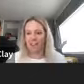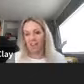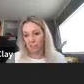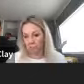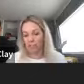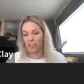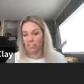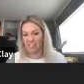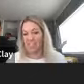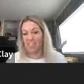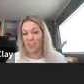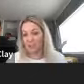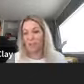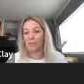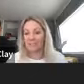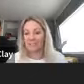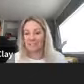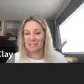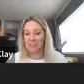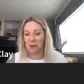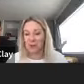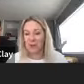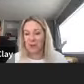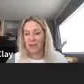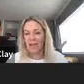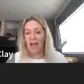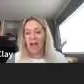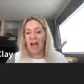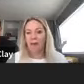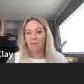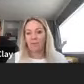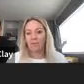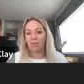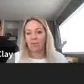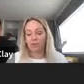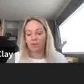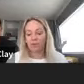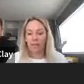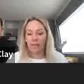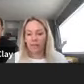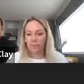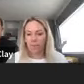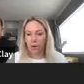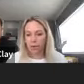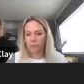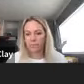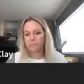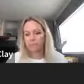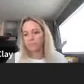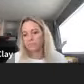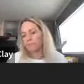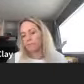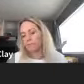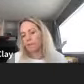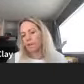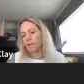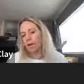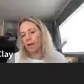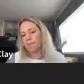in there, and also she does actually use the toilet as well. If you look at the bottom,